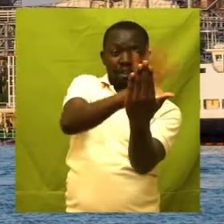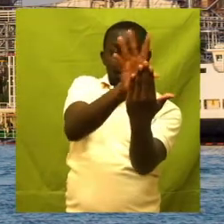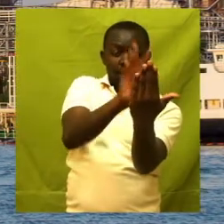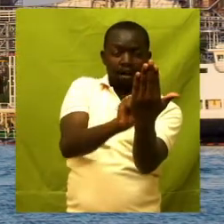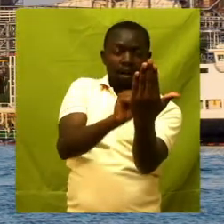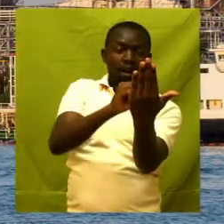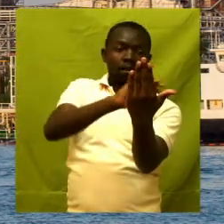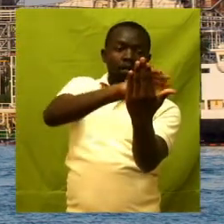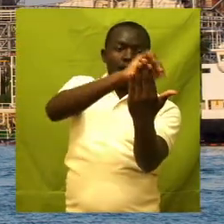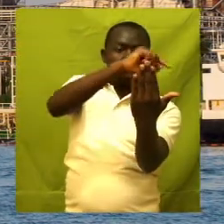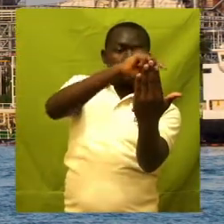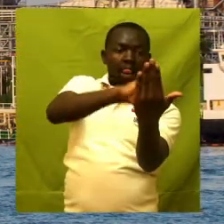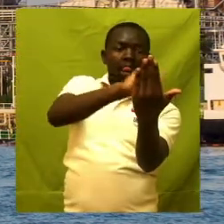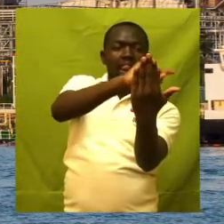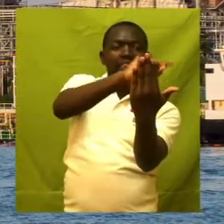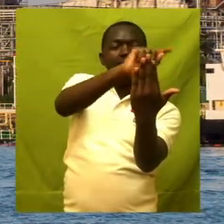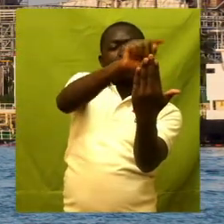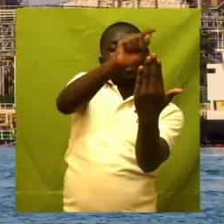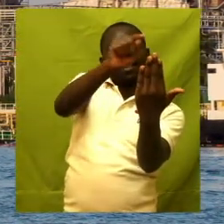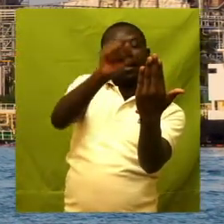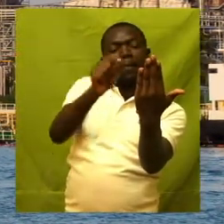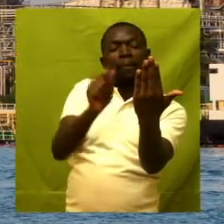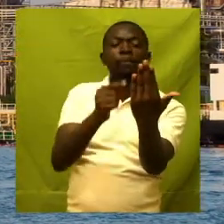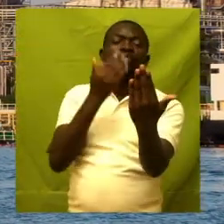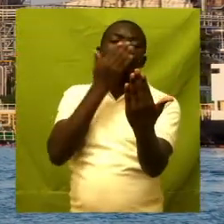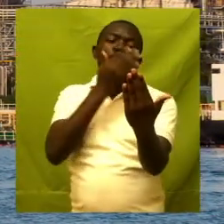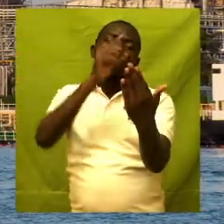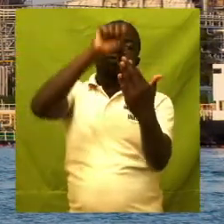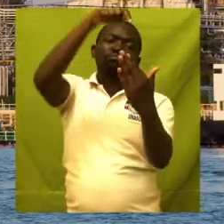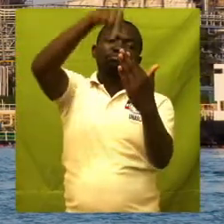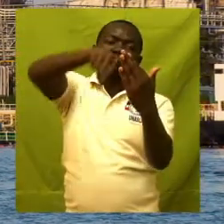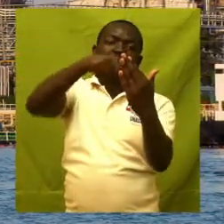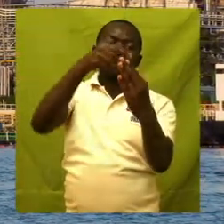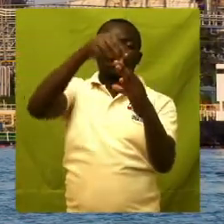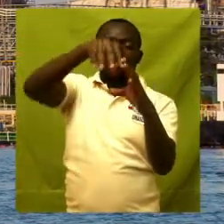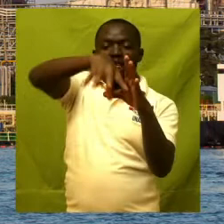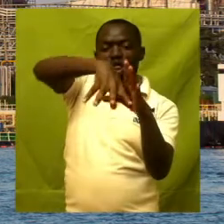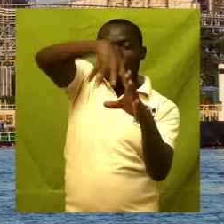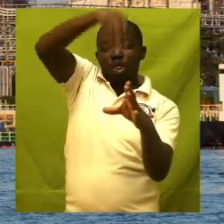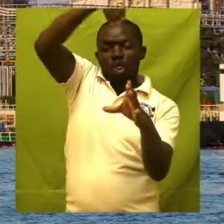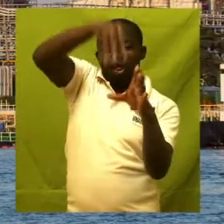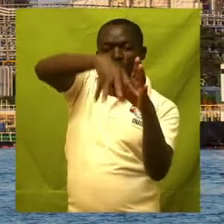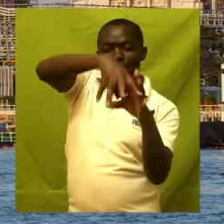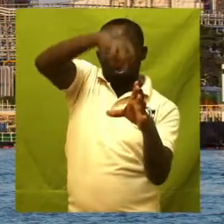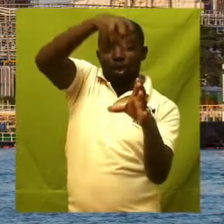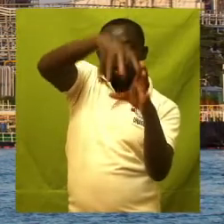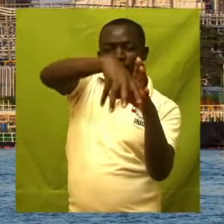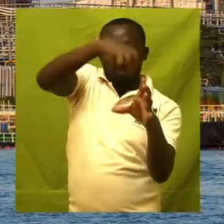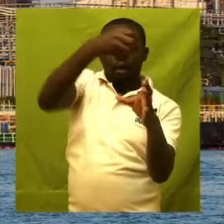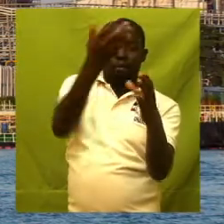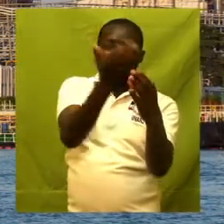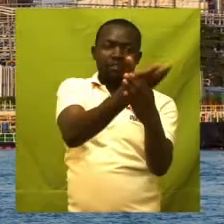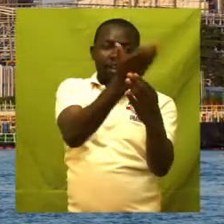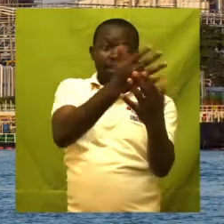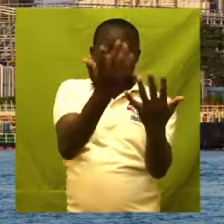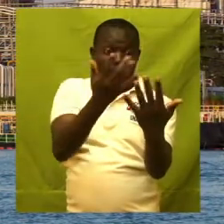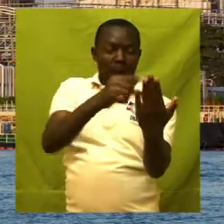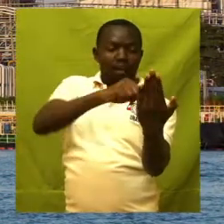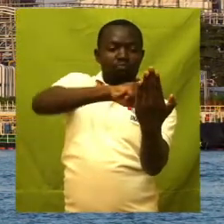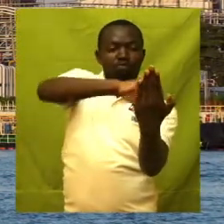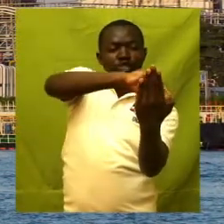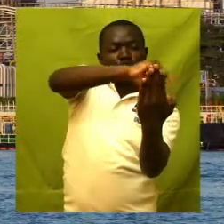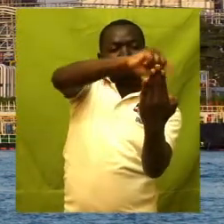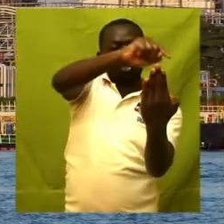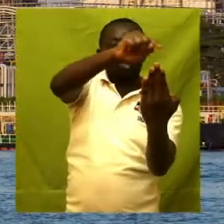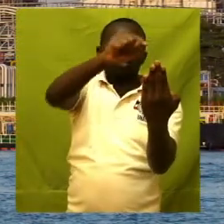of Africa's oil refineries are along the coasts of the oceans or the